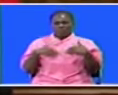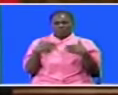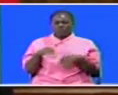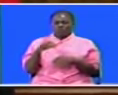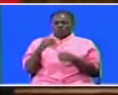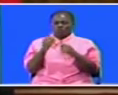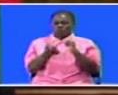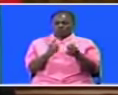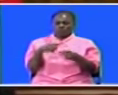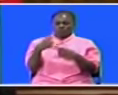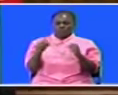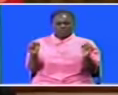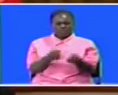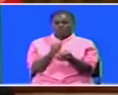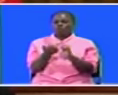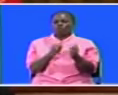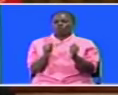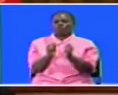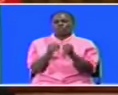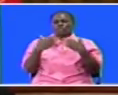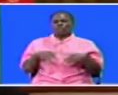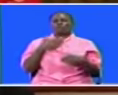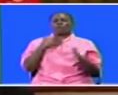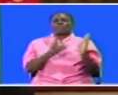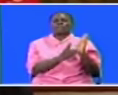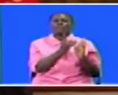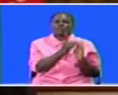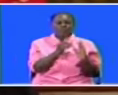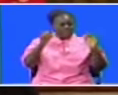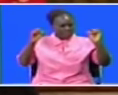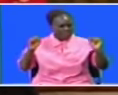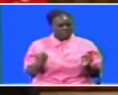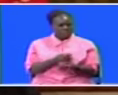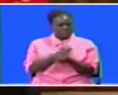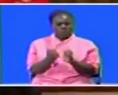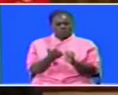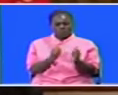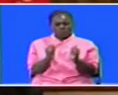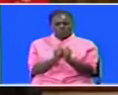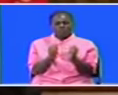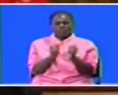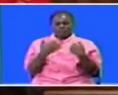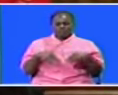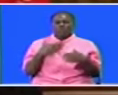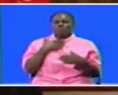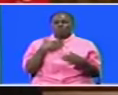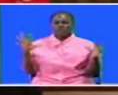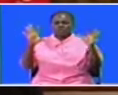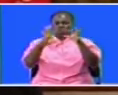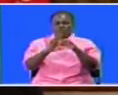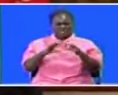mbele. Hawezi ashindane na wale ambao wataka maendeleo. Hawezi ashindane na wale ambao wanataka